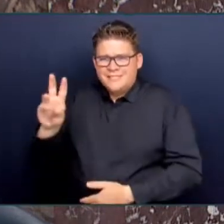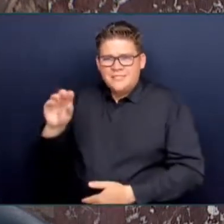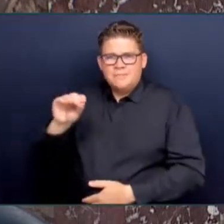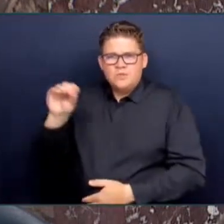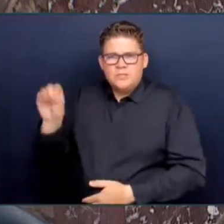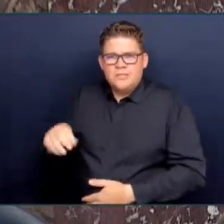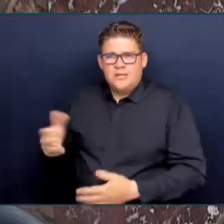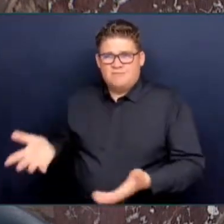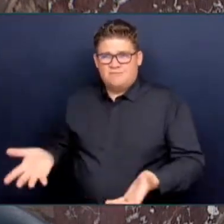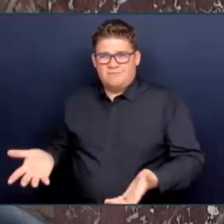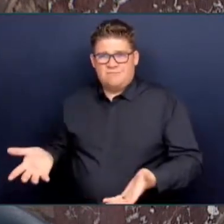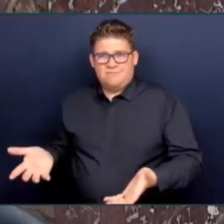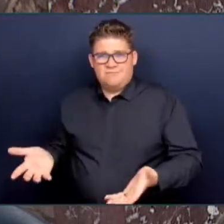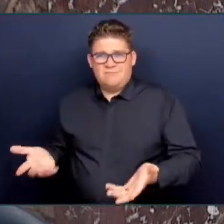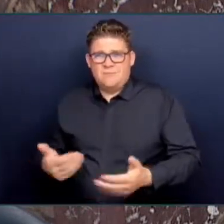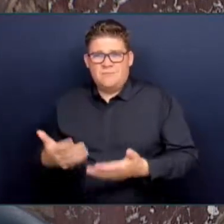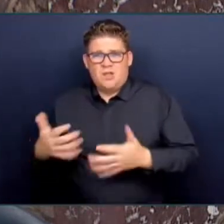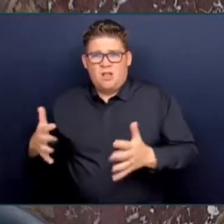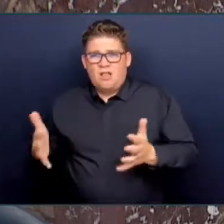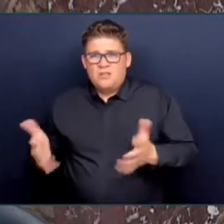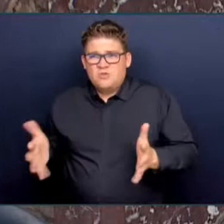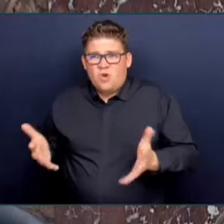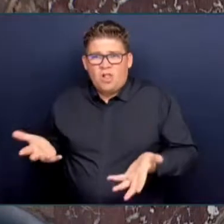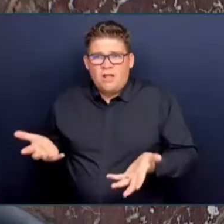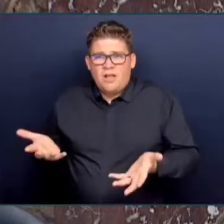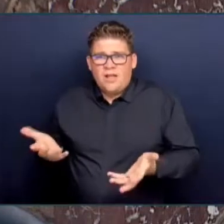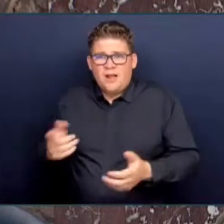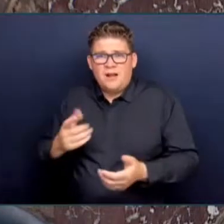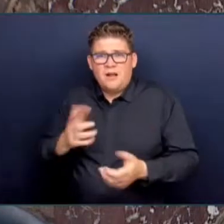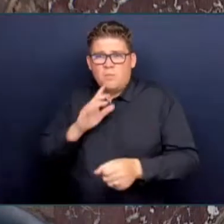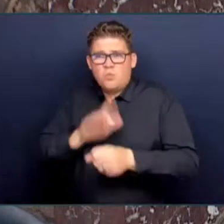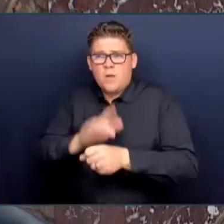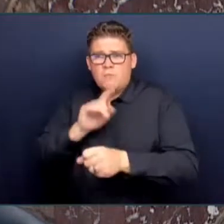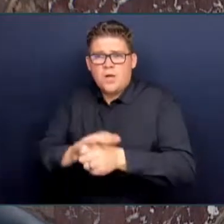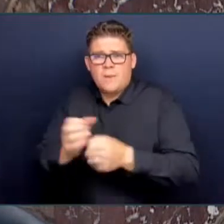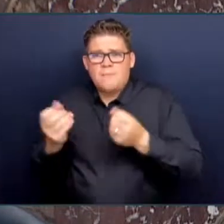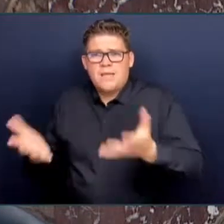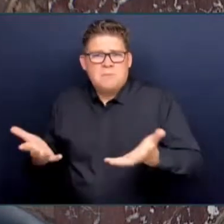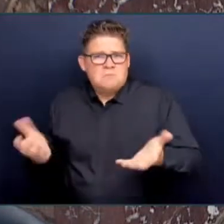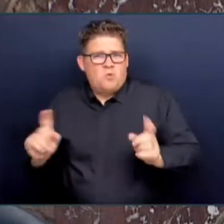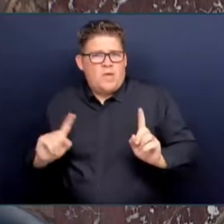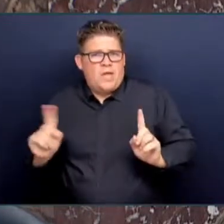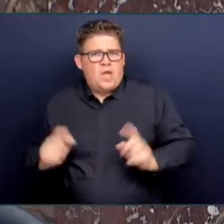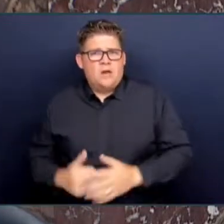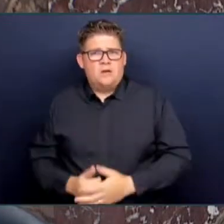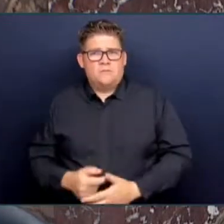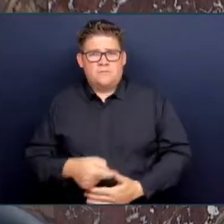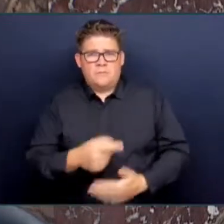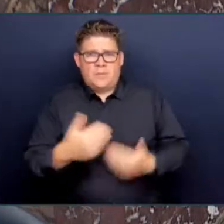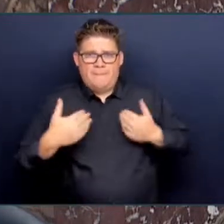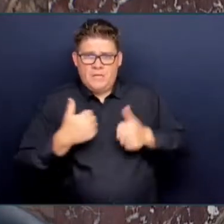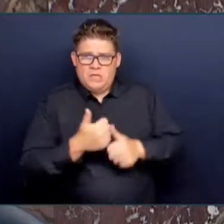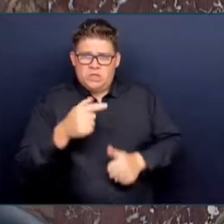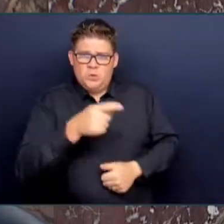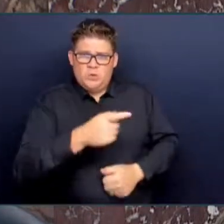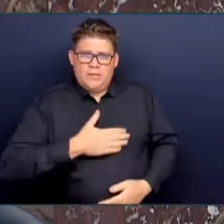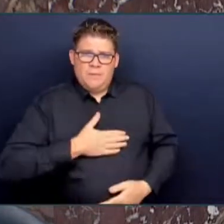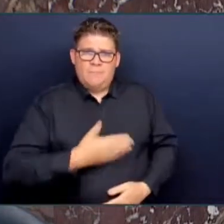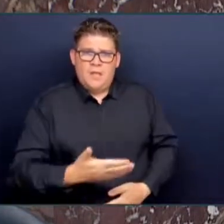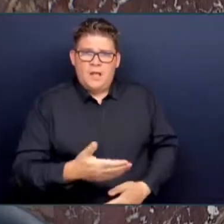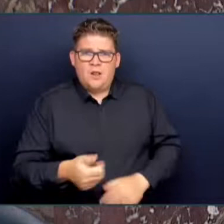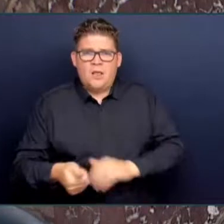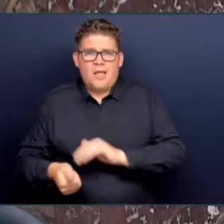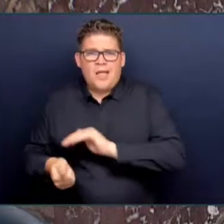minister is, will the housing minister finally admit that they never had any intention of keeping their promise to